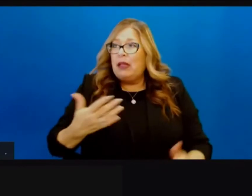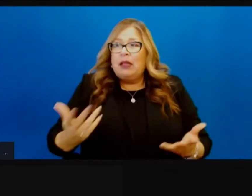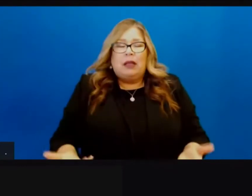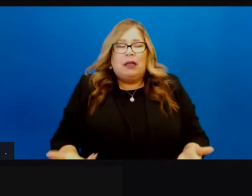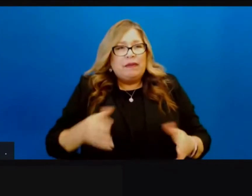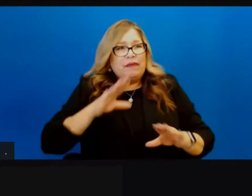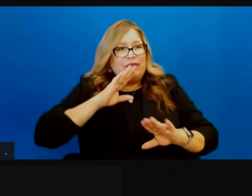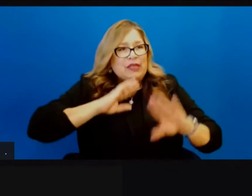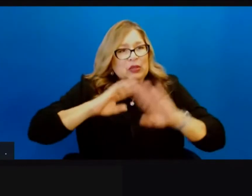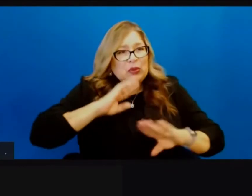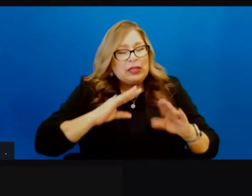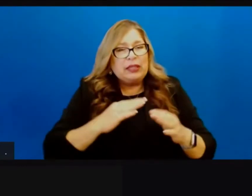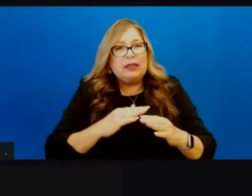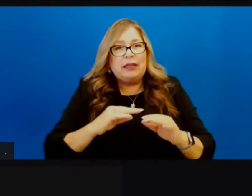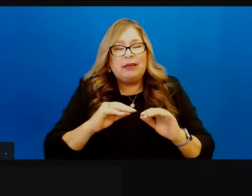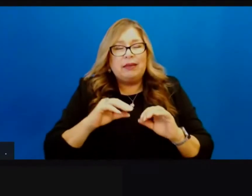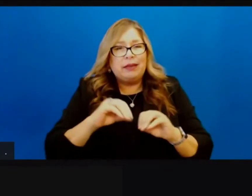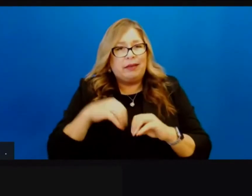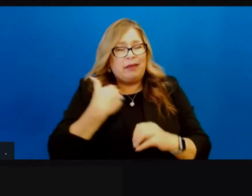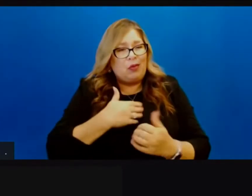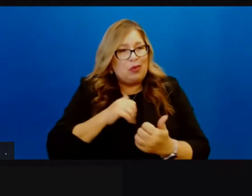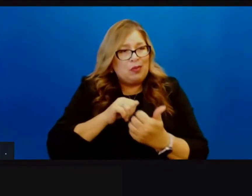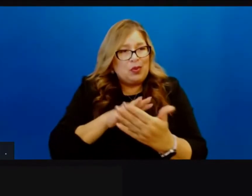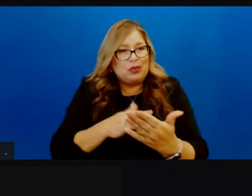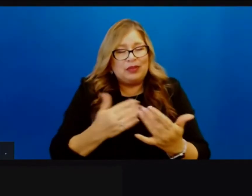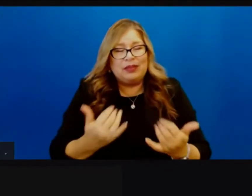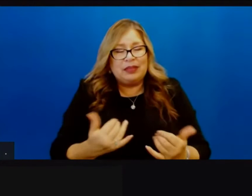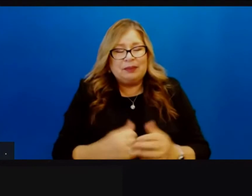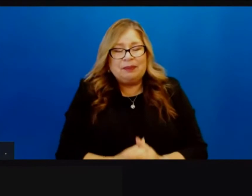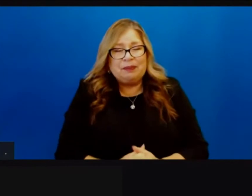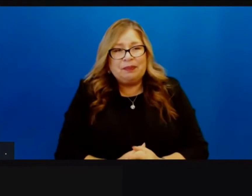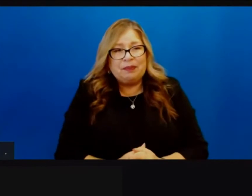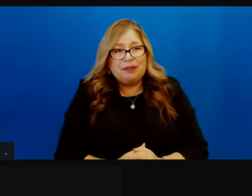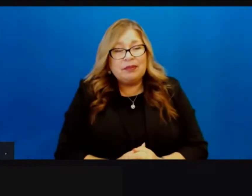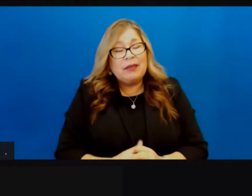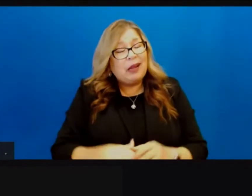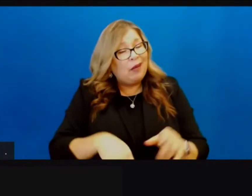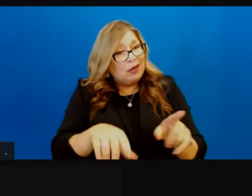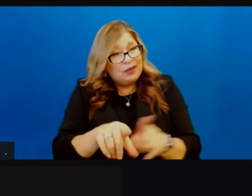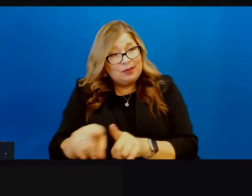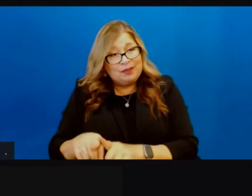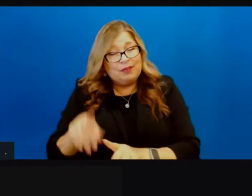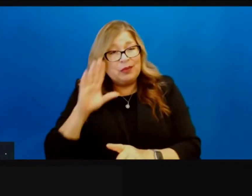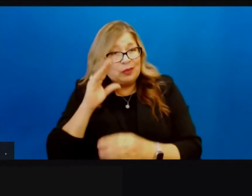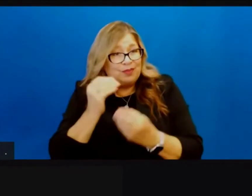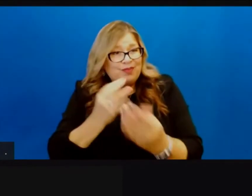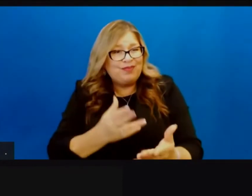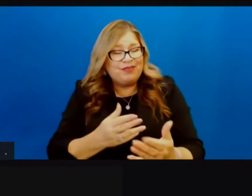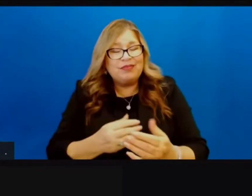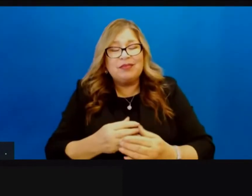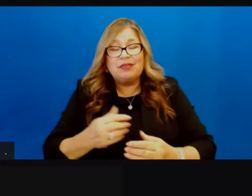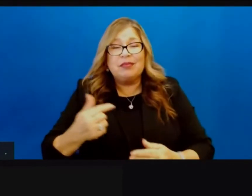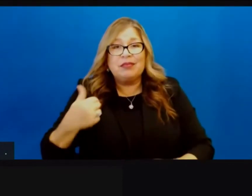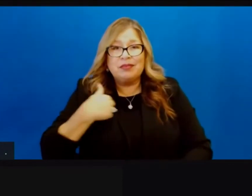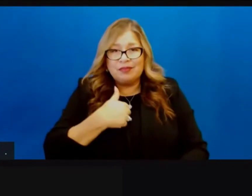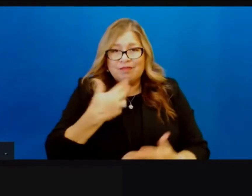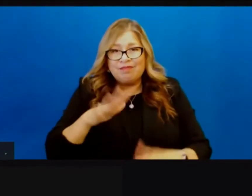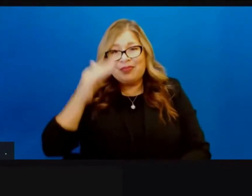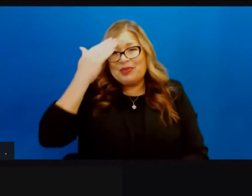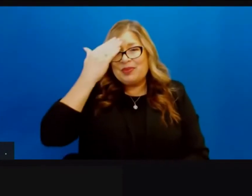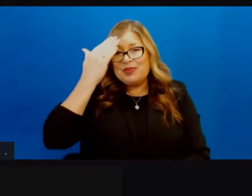frustrated with the way we've approached it to date. And I will tell you that we know